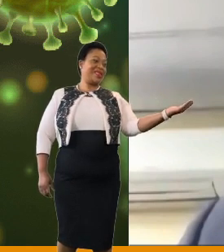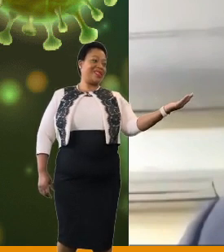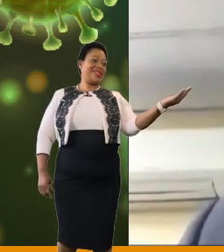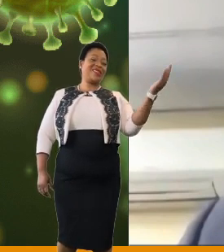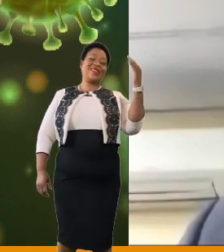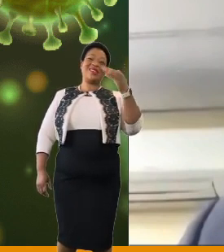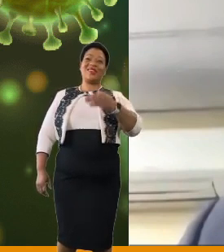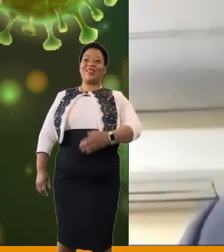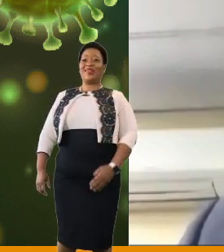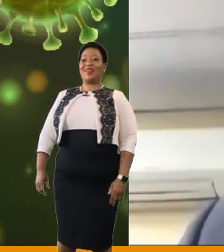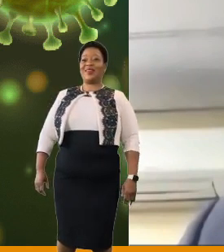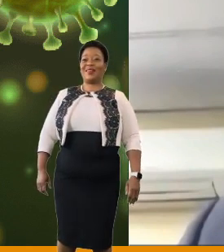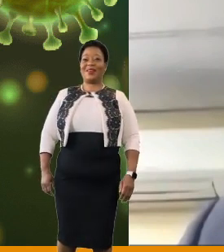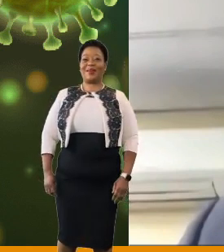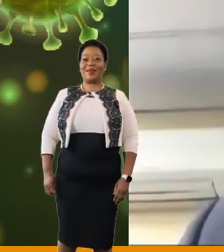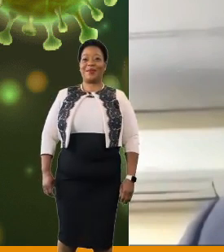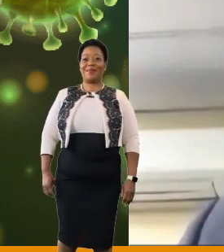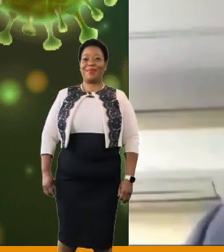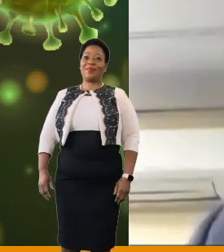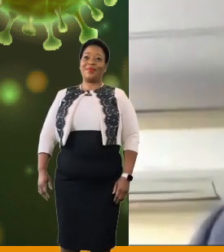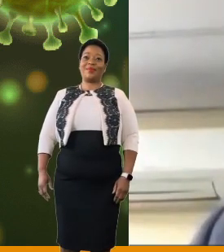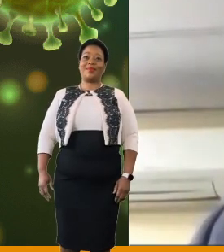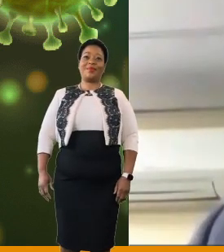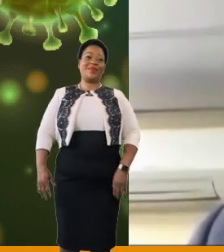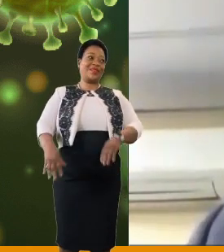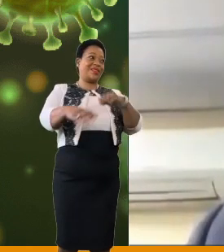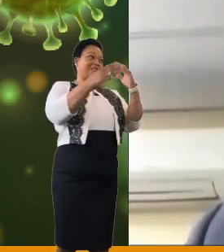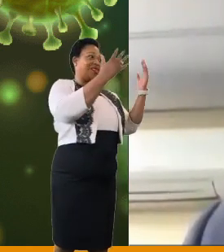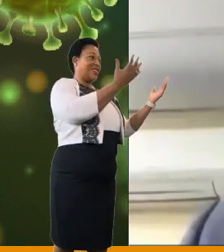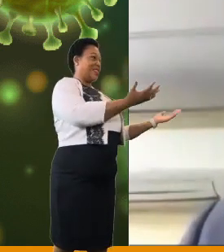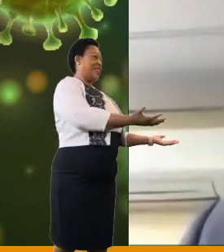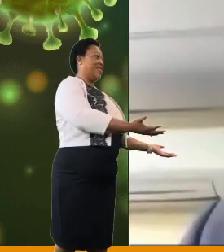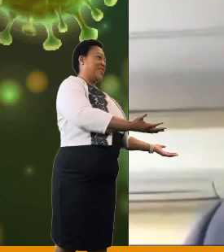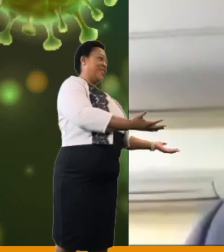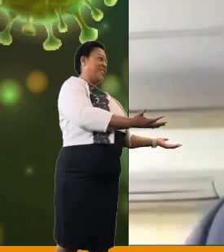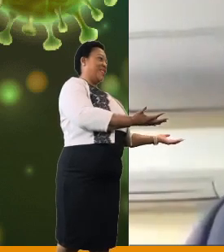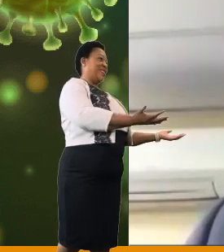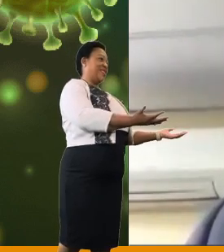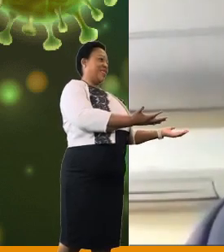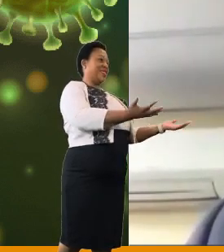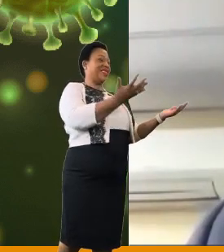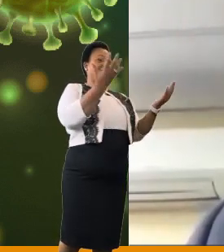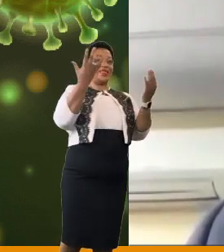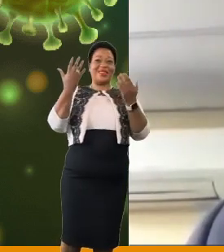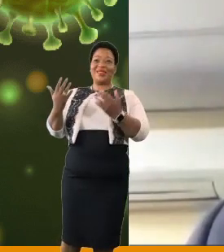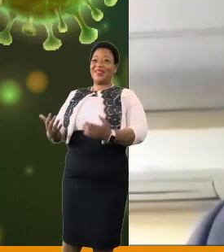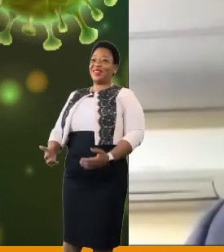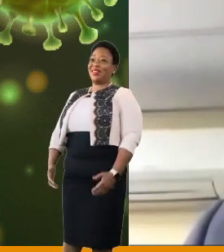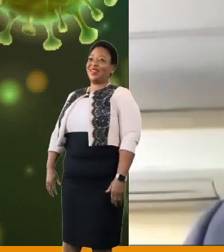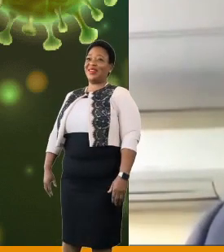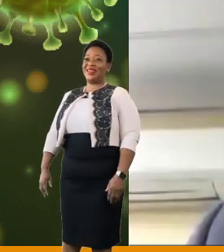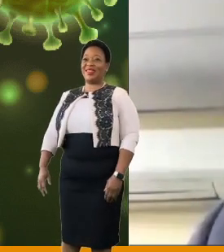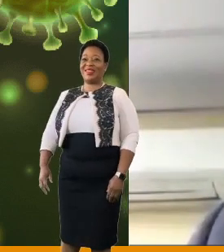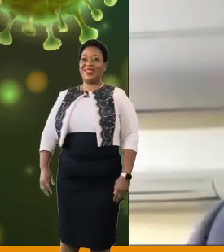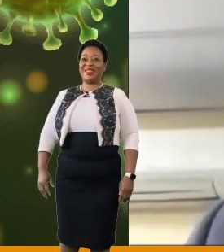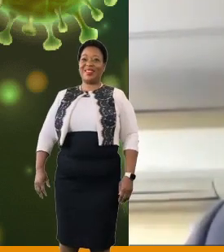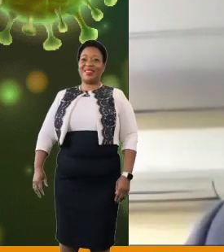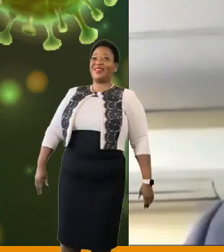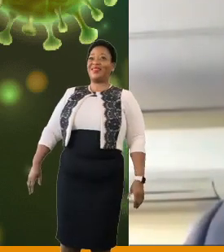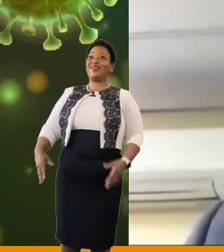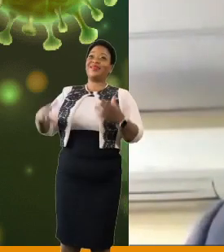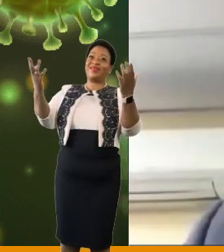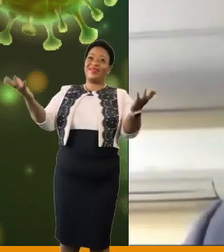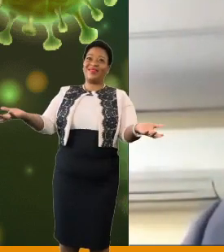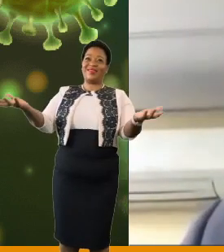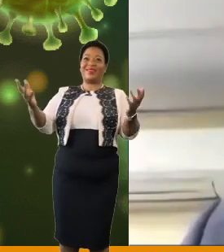But the companies that have never registered, they've never declared their employees. Now, if a situation like that arises, we expect the